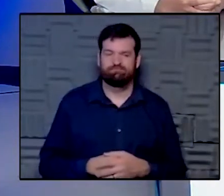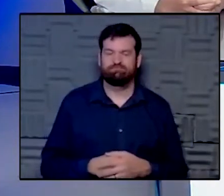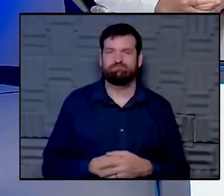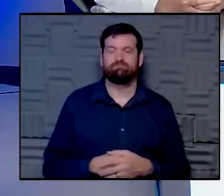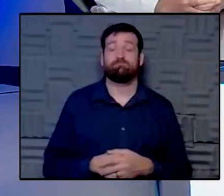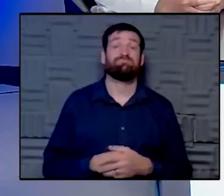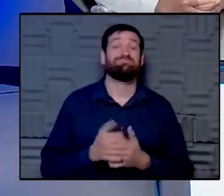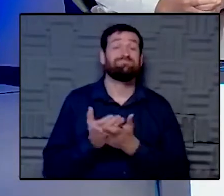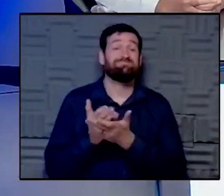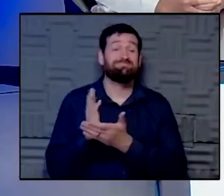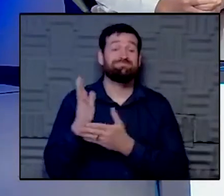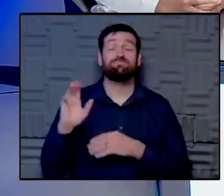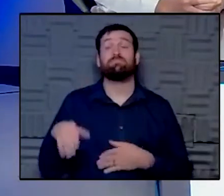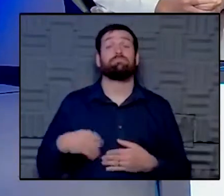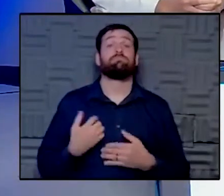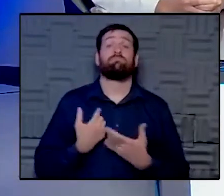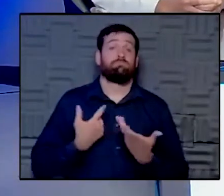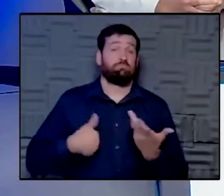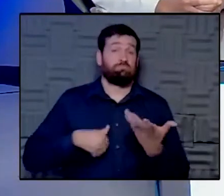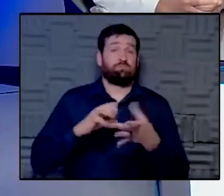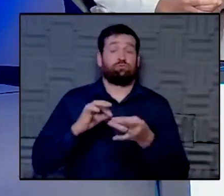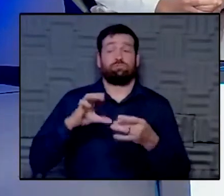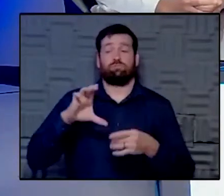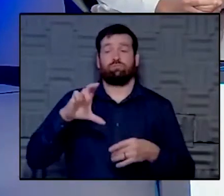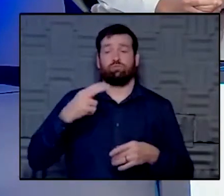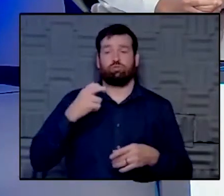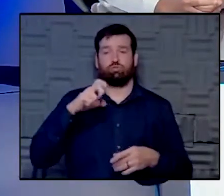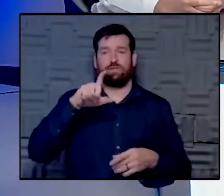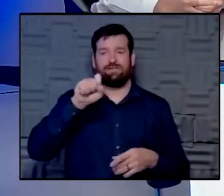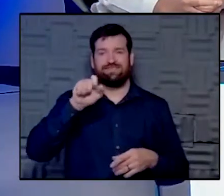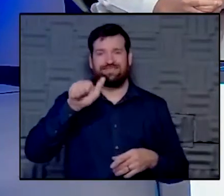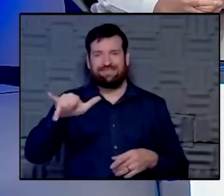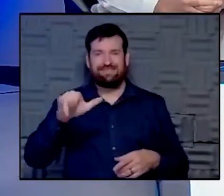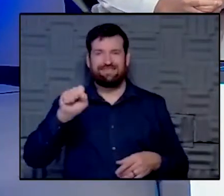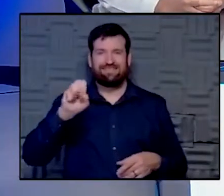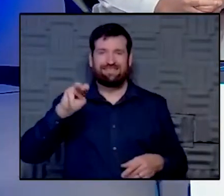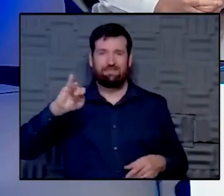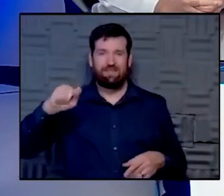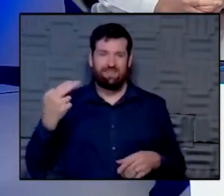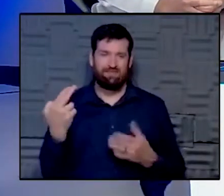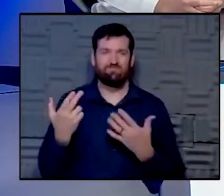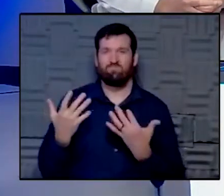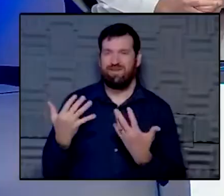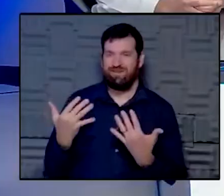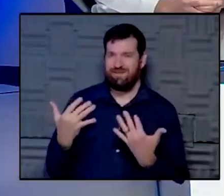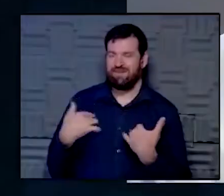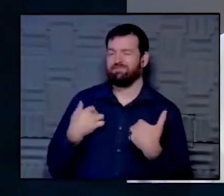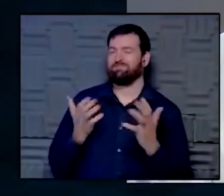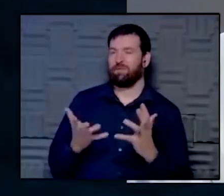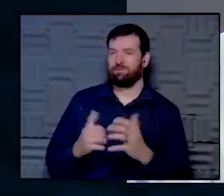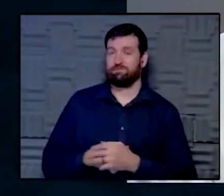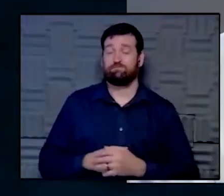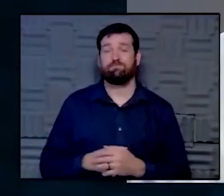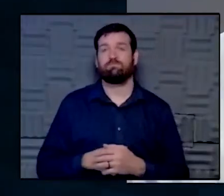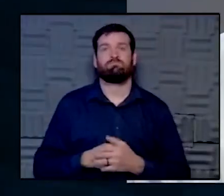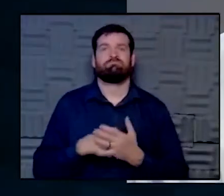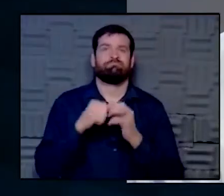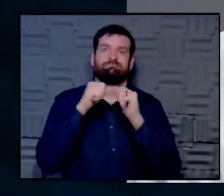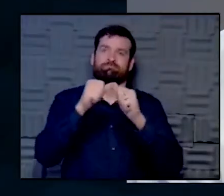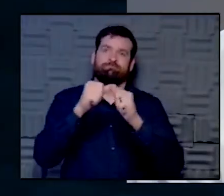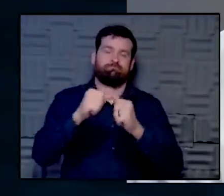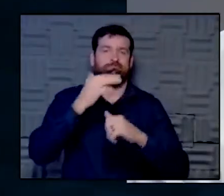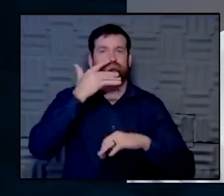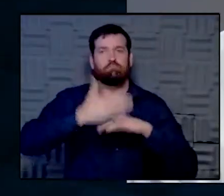right. Well, as promised, Chelsea Smith has been waiting in the wings to talk with us. The chronic blood shortage